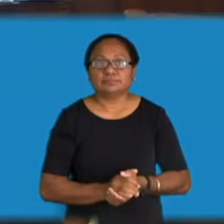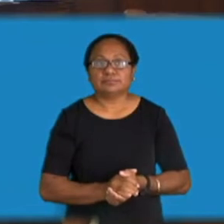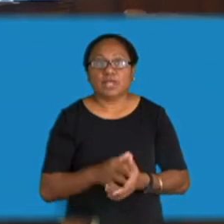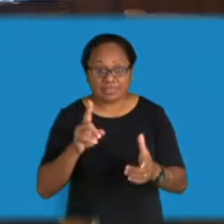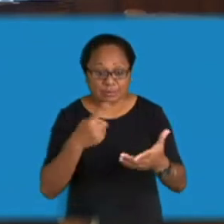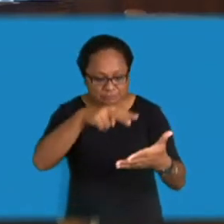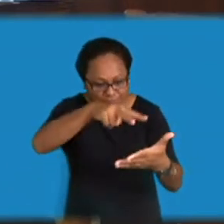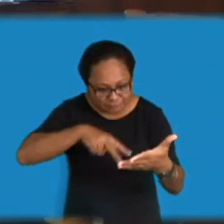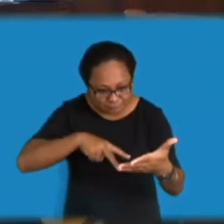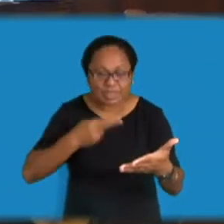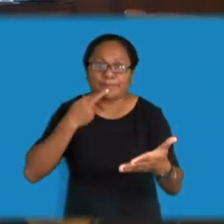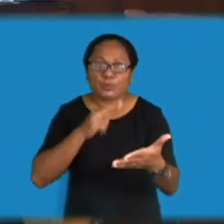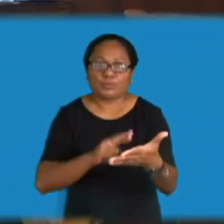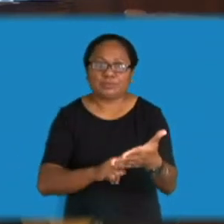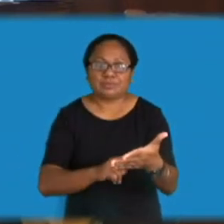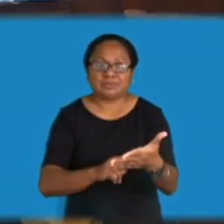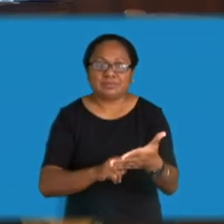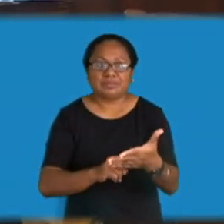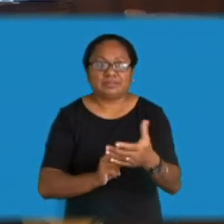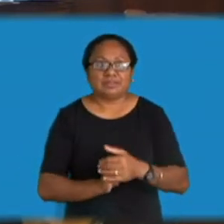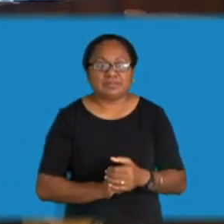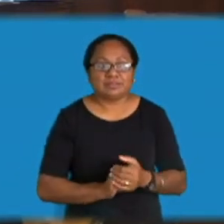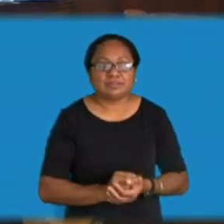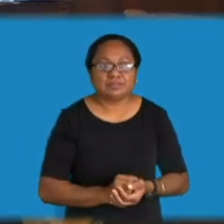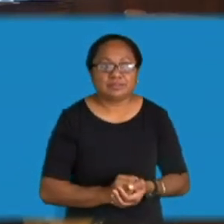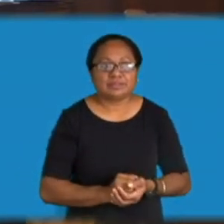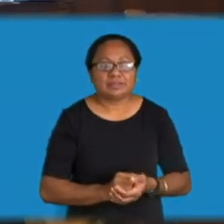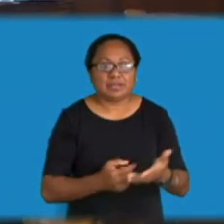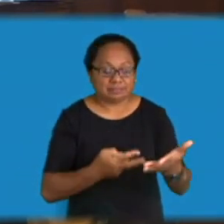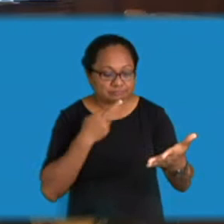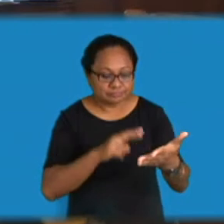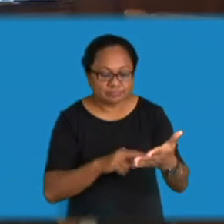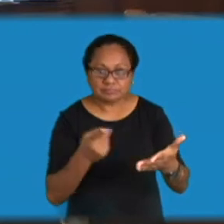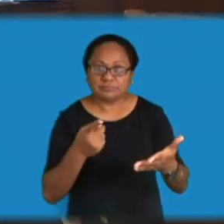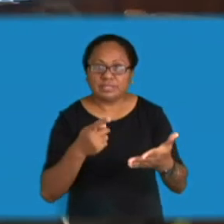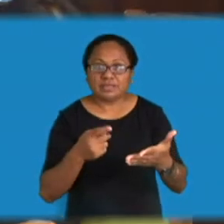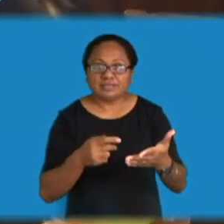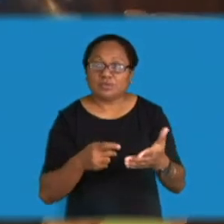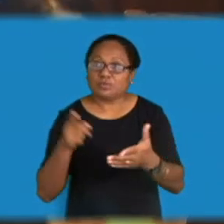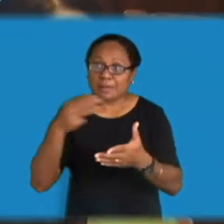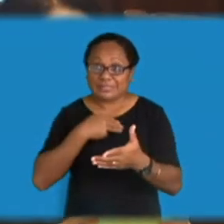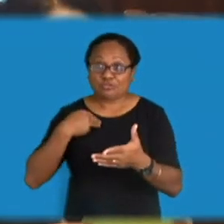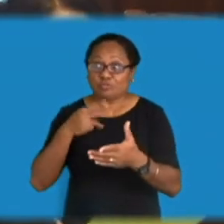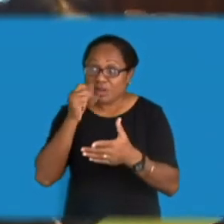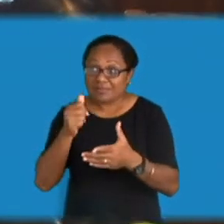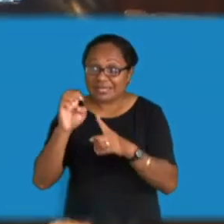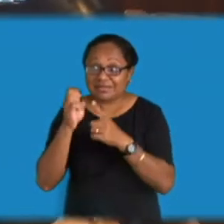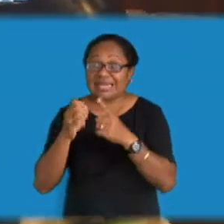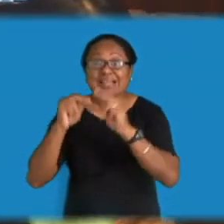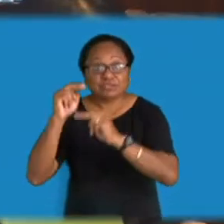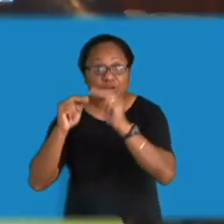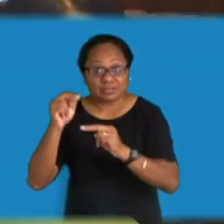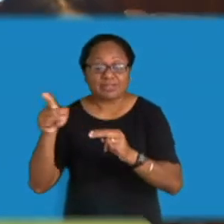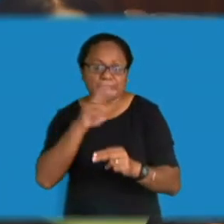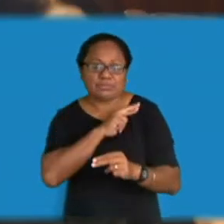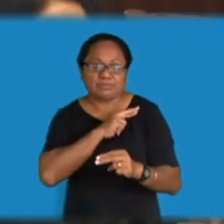report that comes out of the environmental of the ministry which looks after environment, Ministry for Infrastructure. Madam